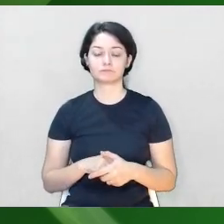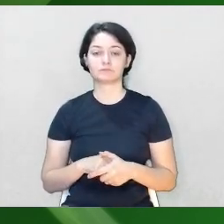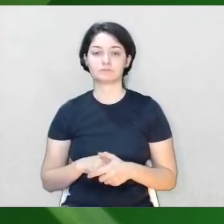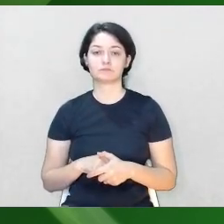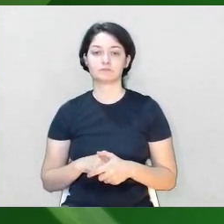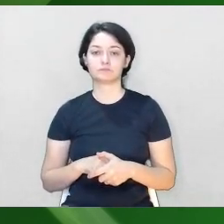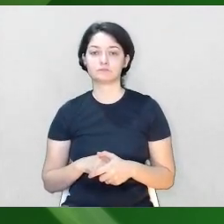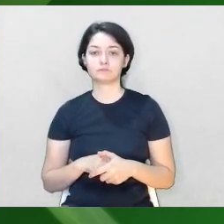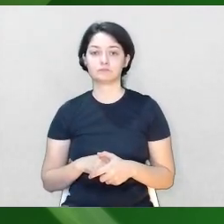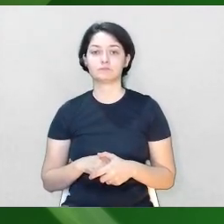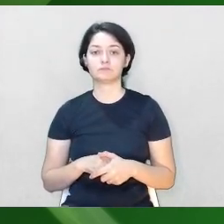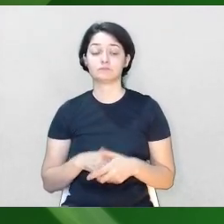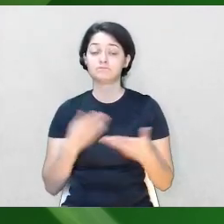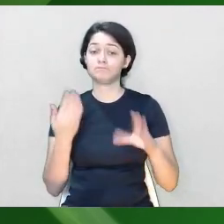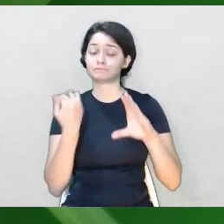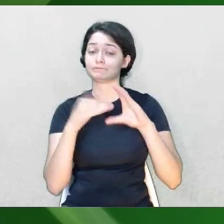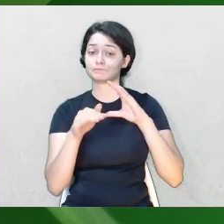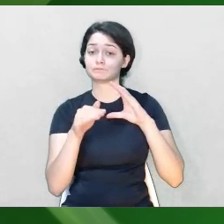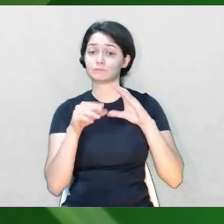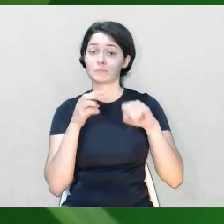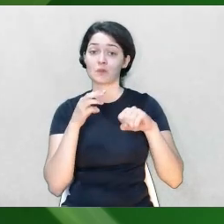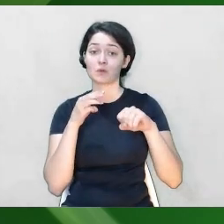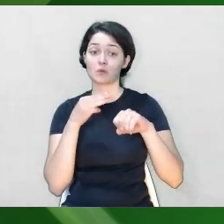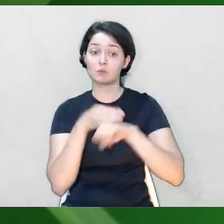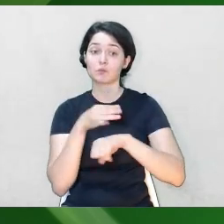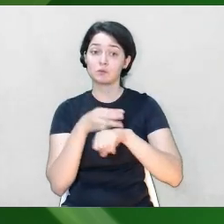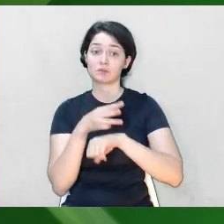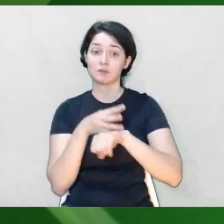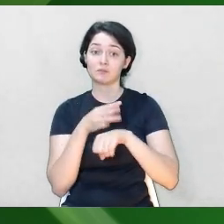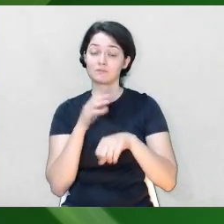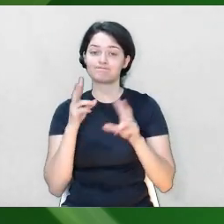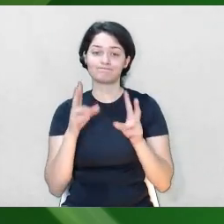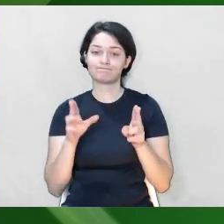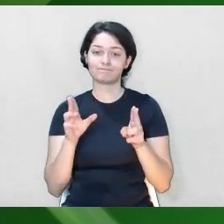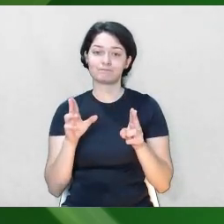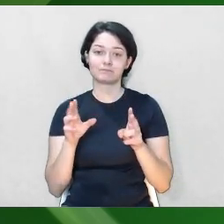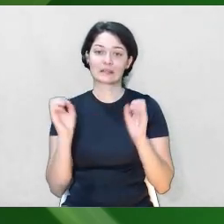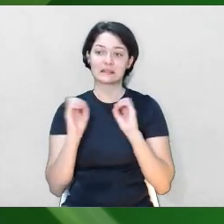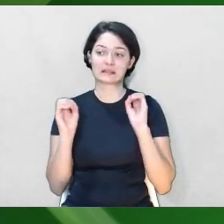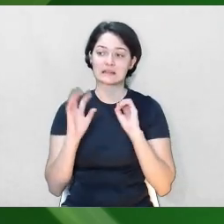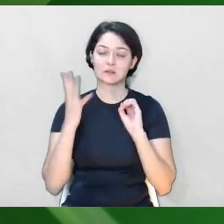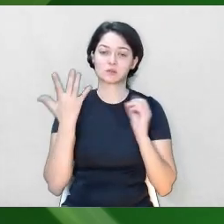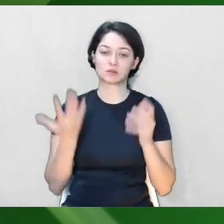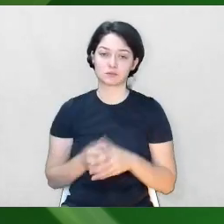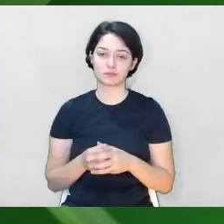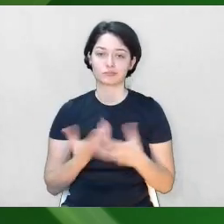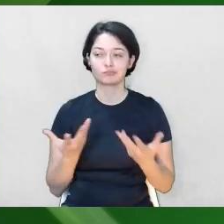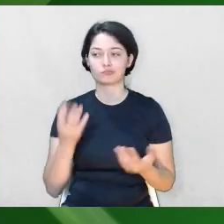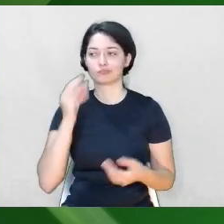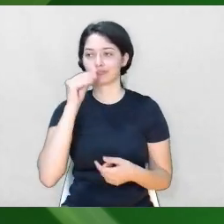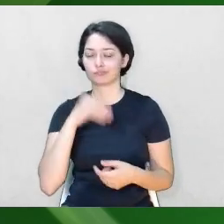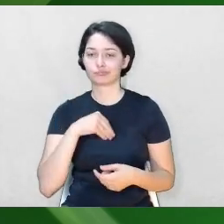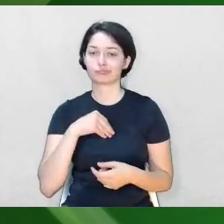ago. So what happens then? He's received this message as if nothing has happened. This makes him frustrated,